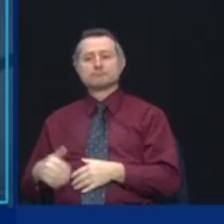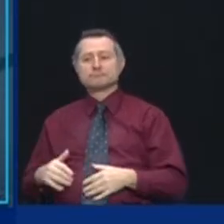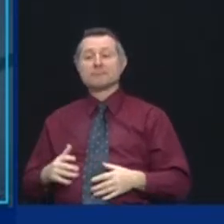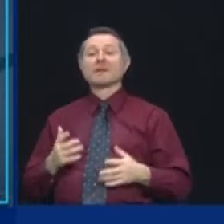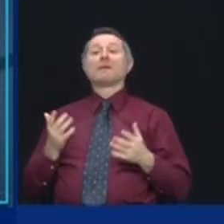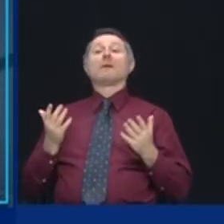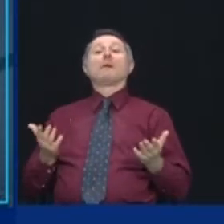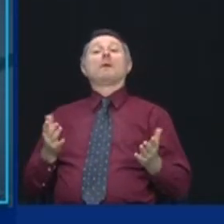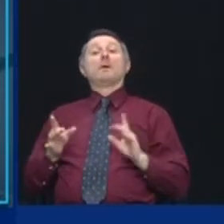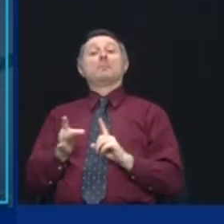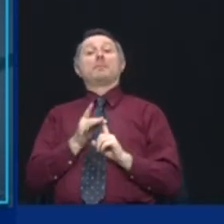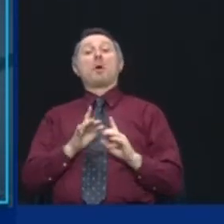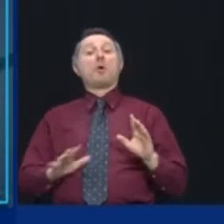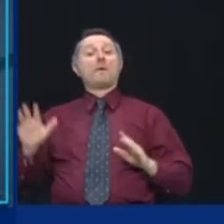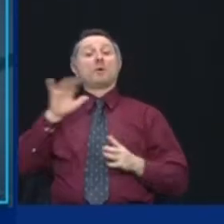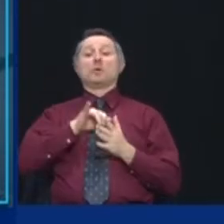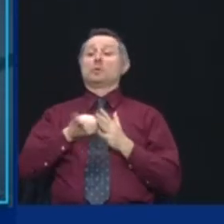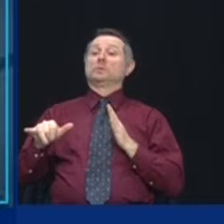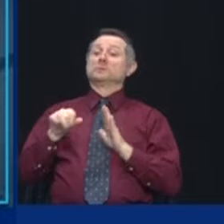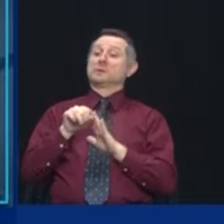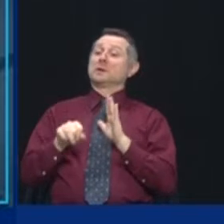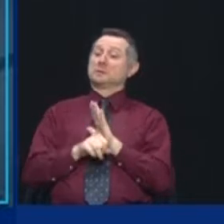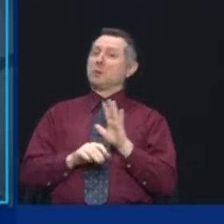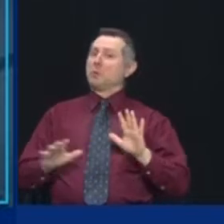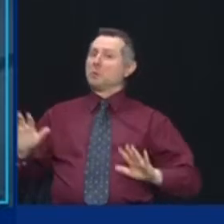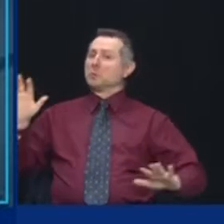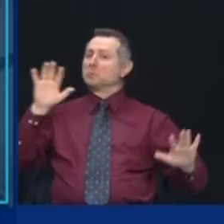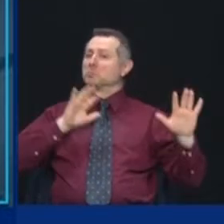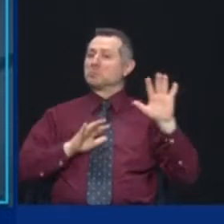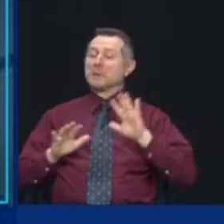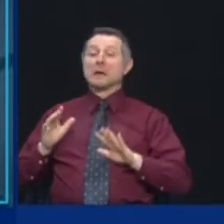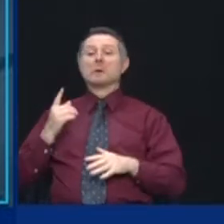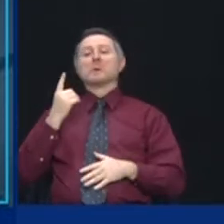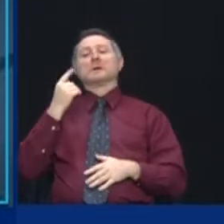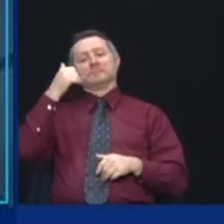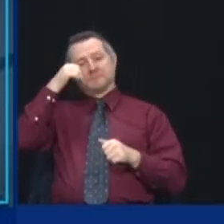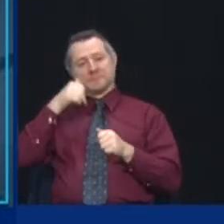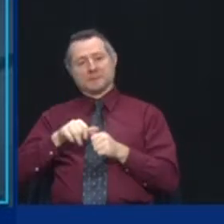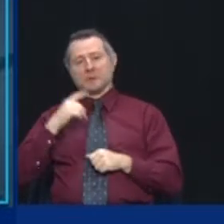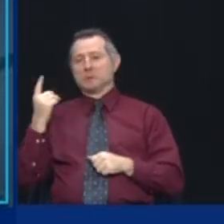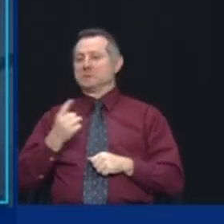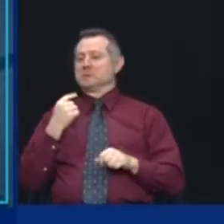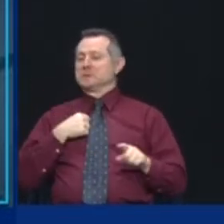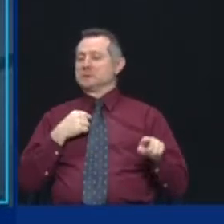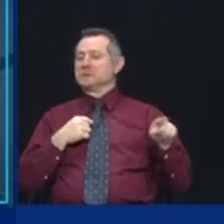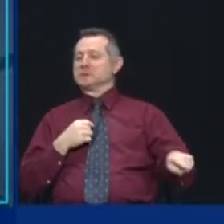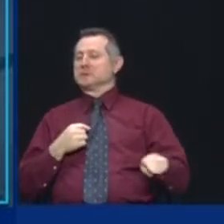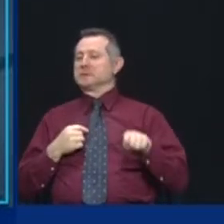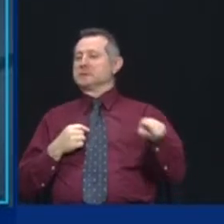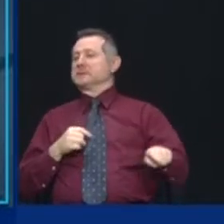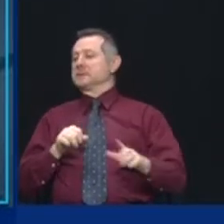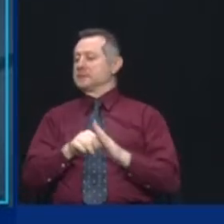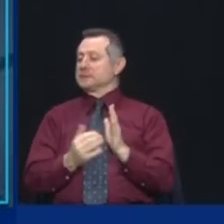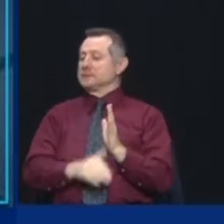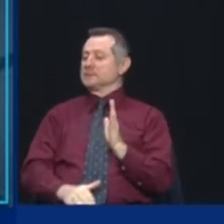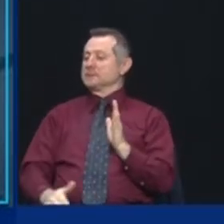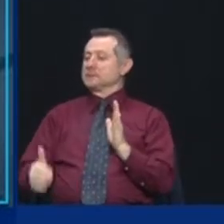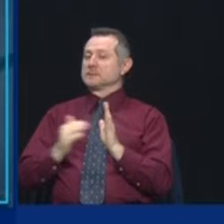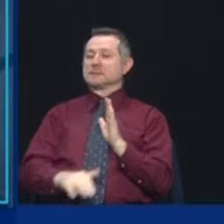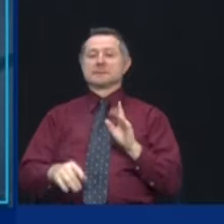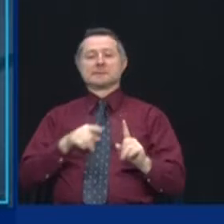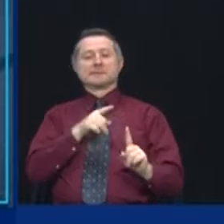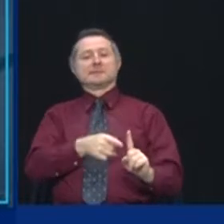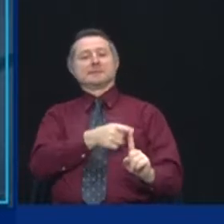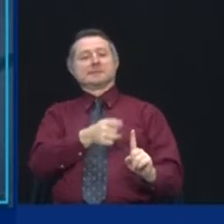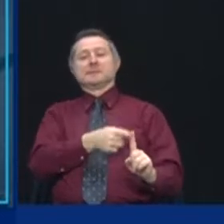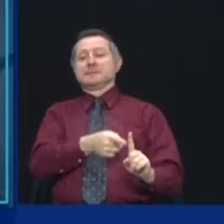Positivity across the state. And I talk about this all the time, but I want people to ask